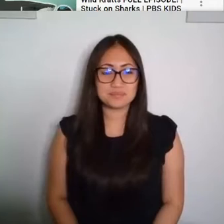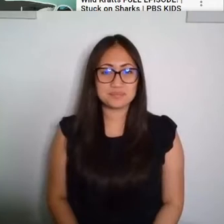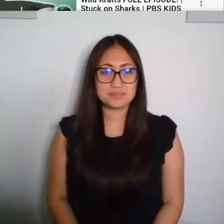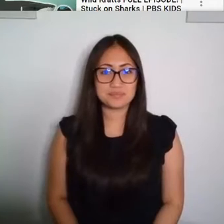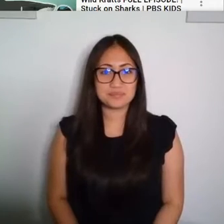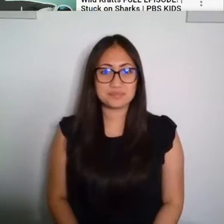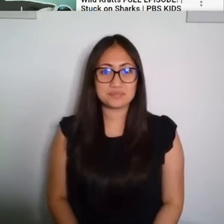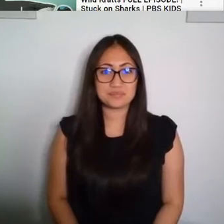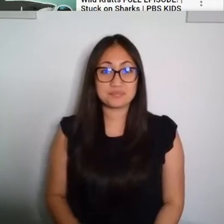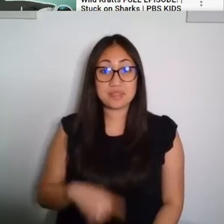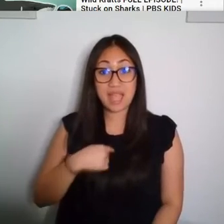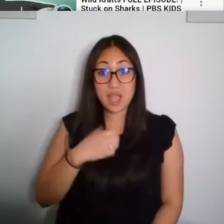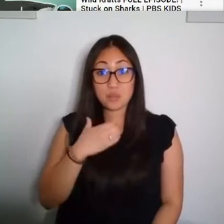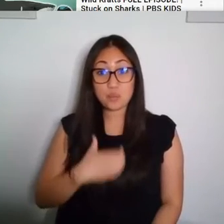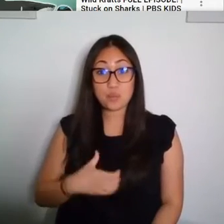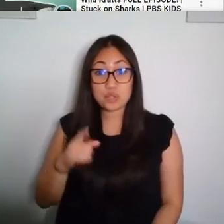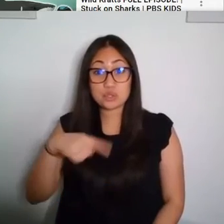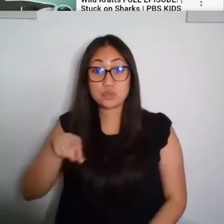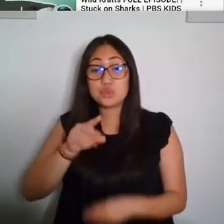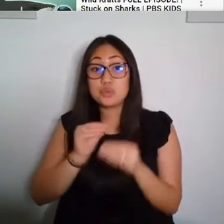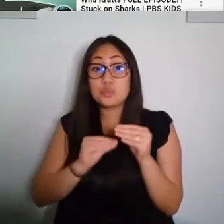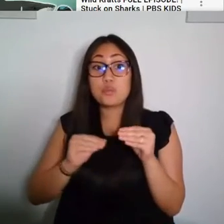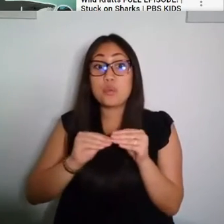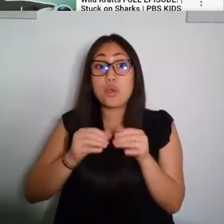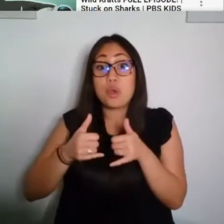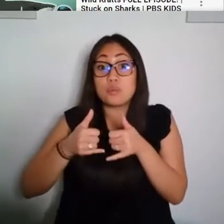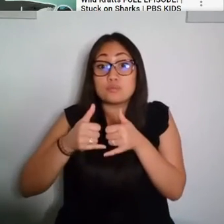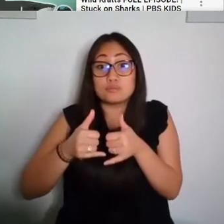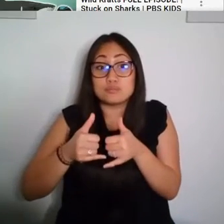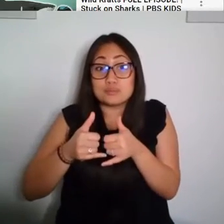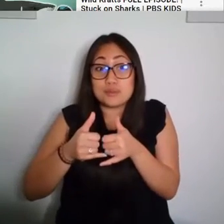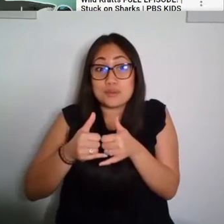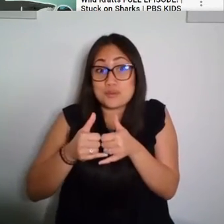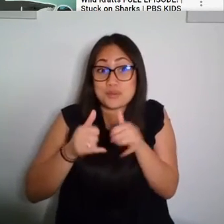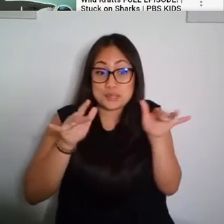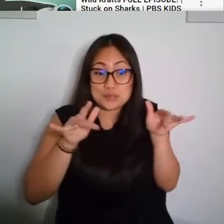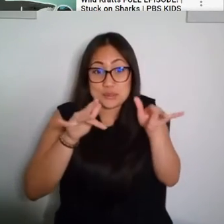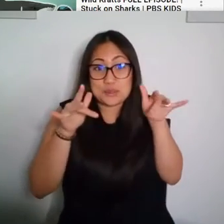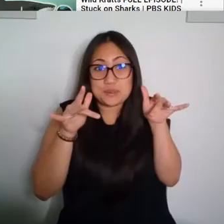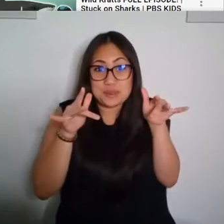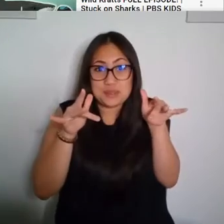I wish you more treasures than pockets.